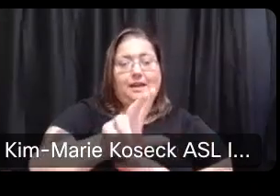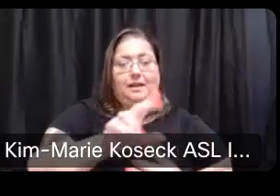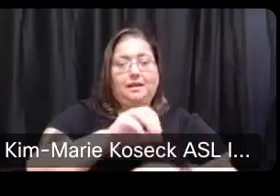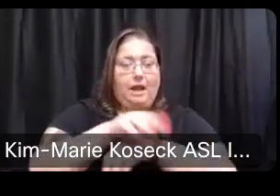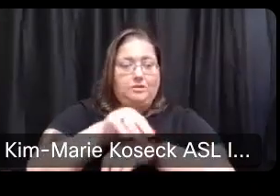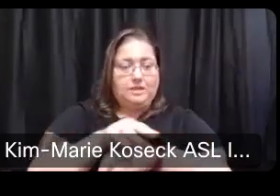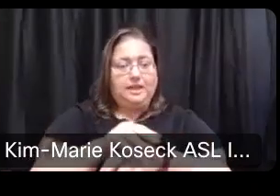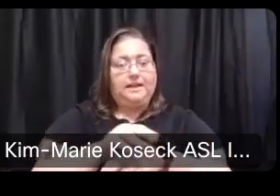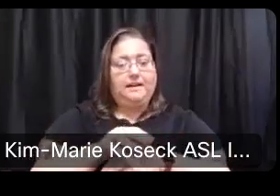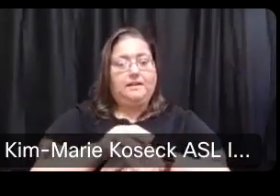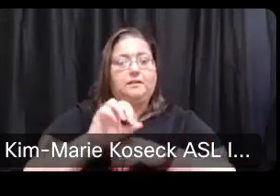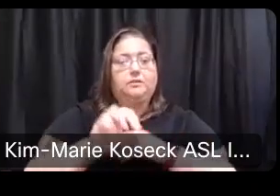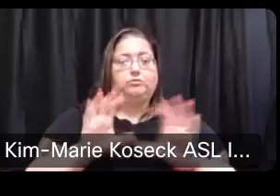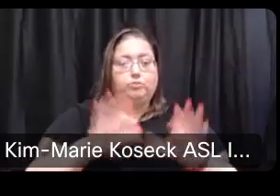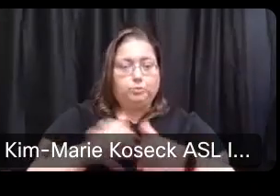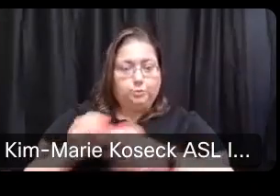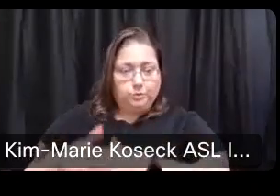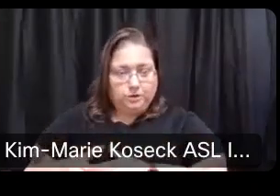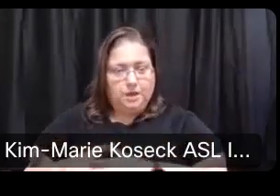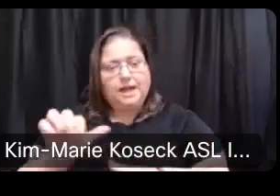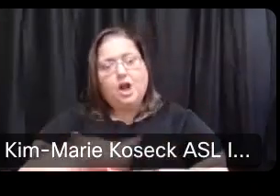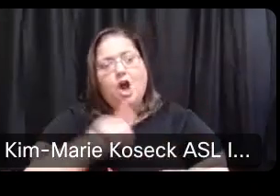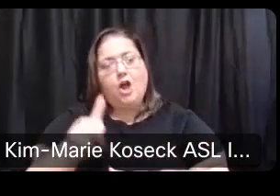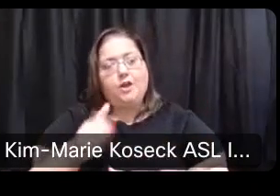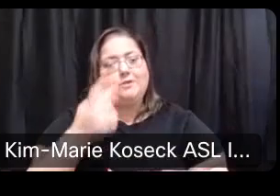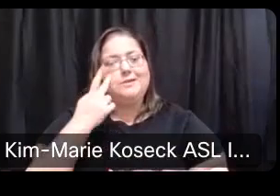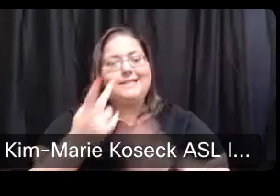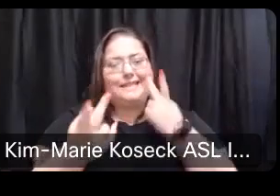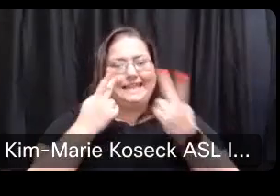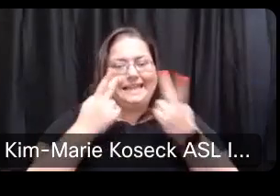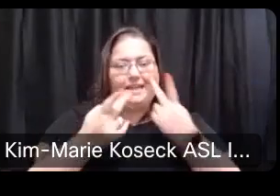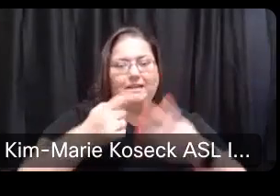steering committees, and others as seen on the screen.